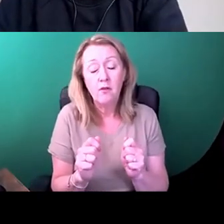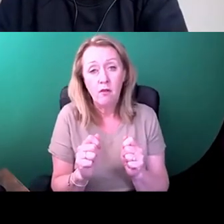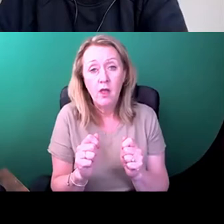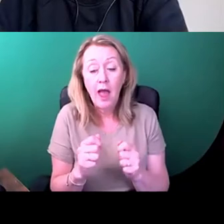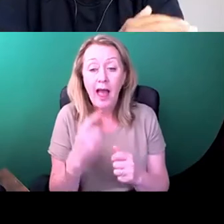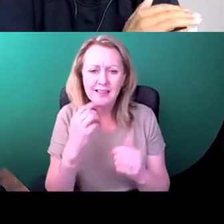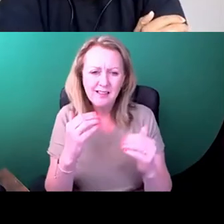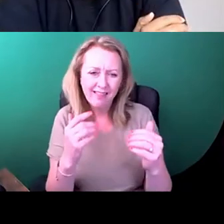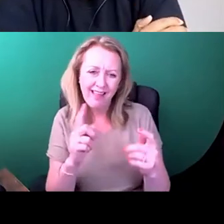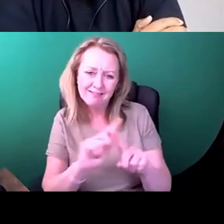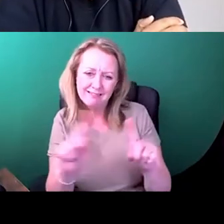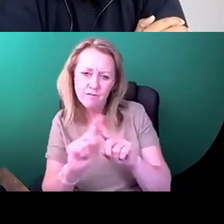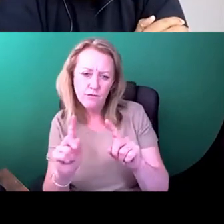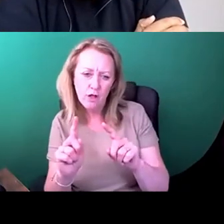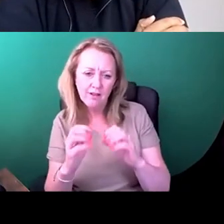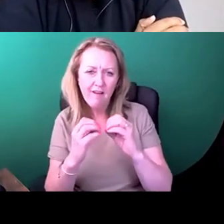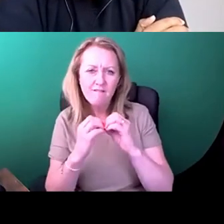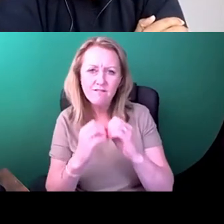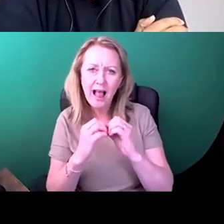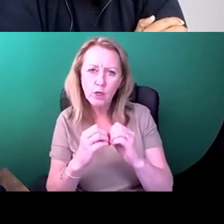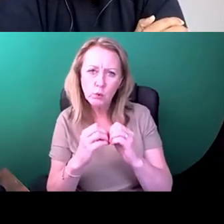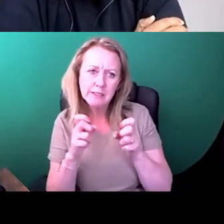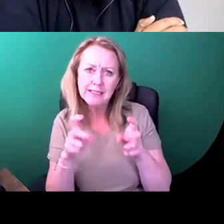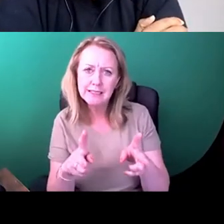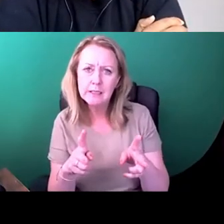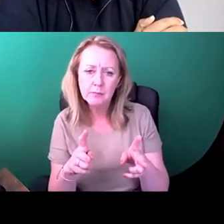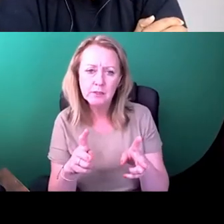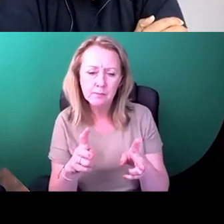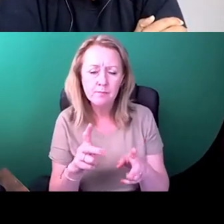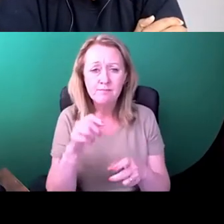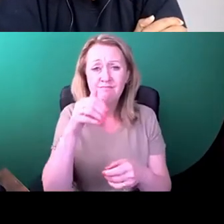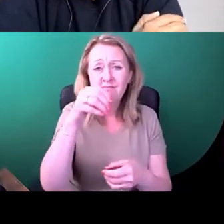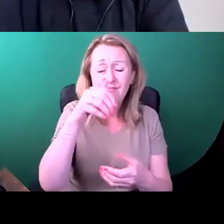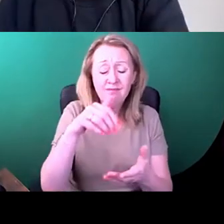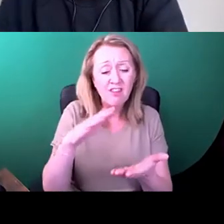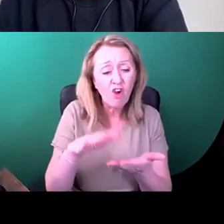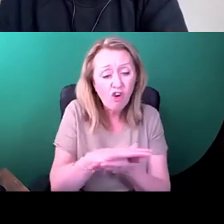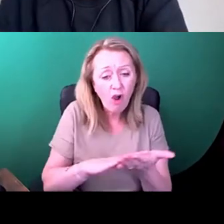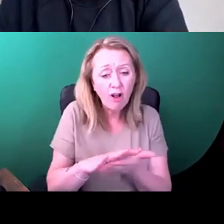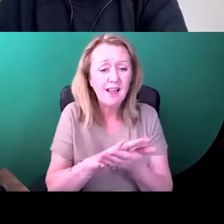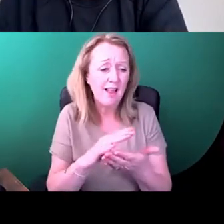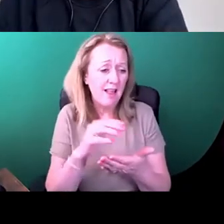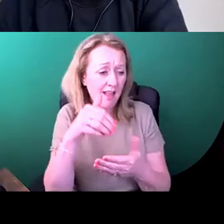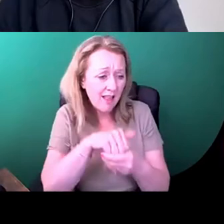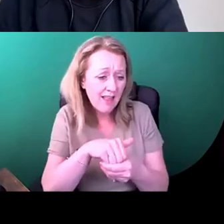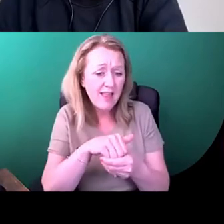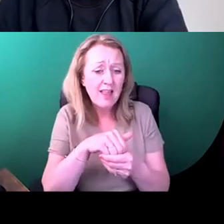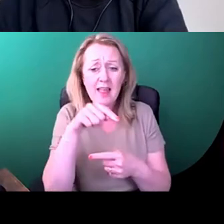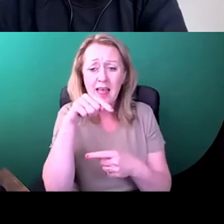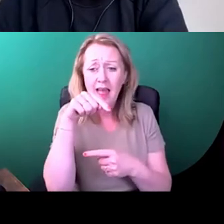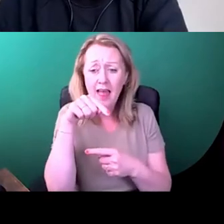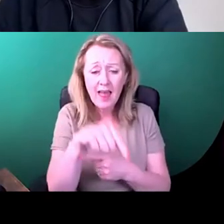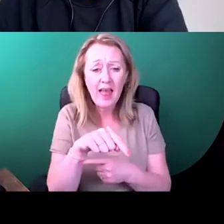value systems. In relation to this, the context and site in which an organisation is based and the audience